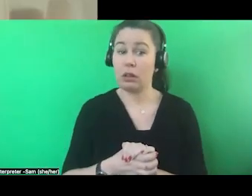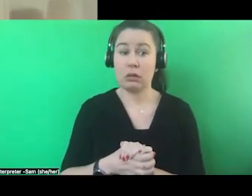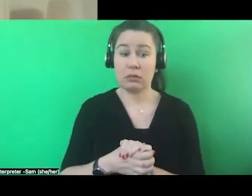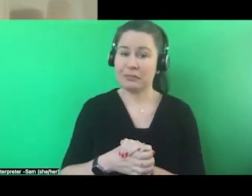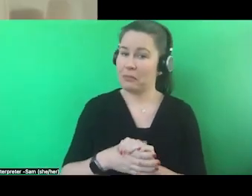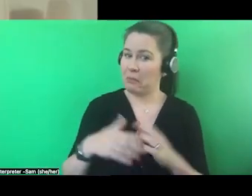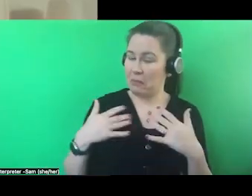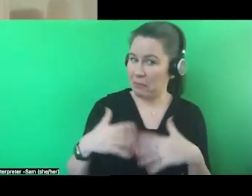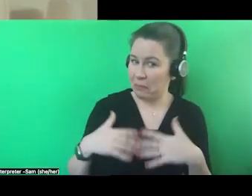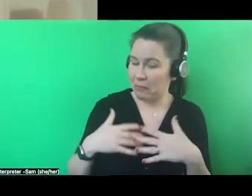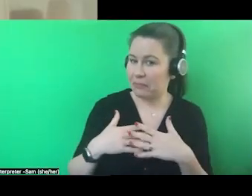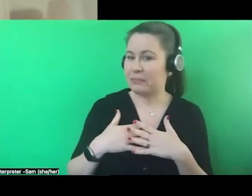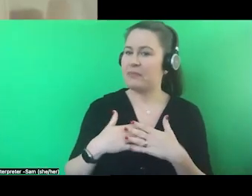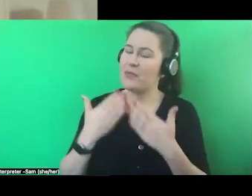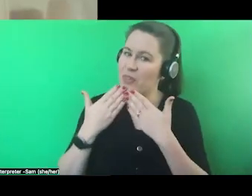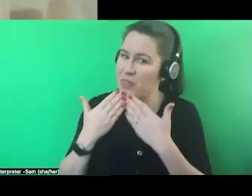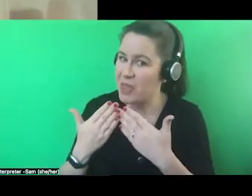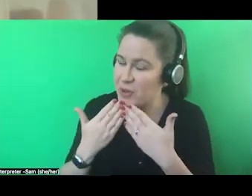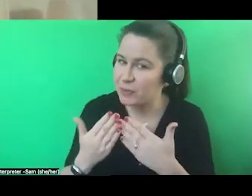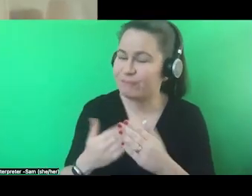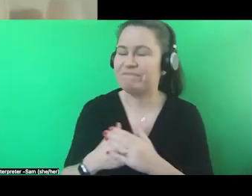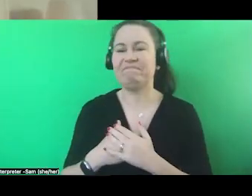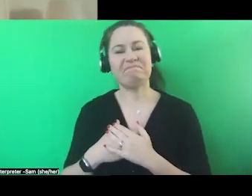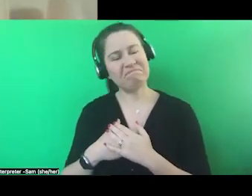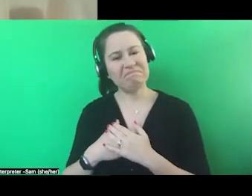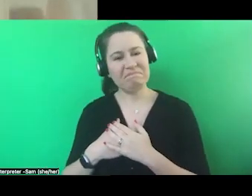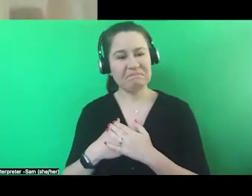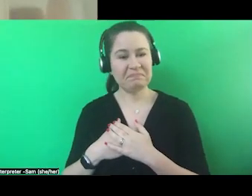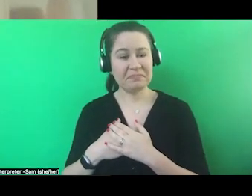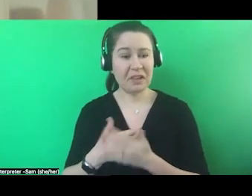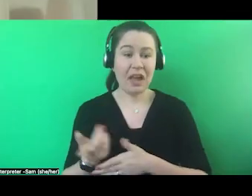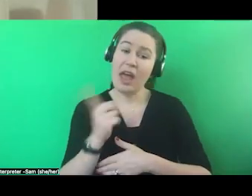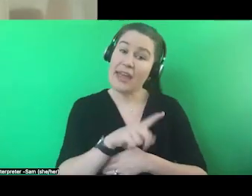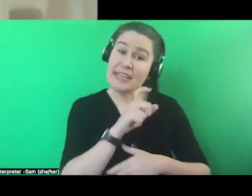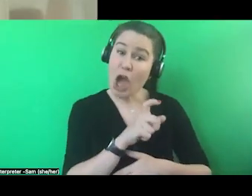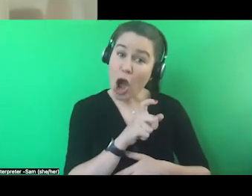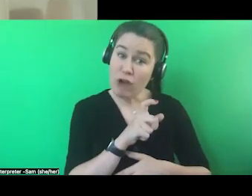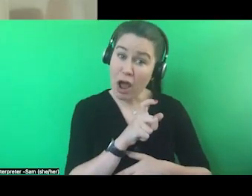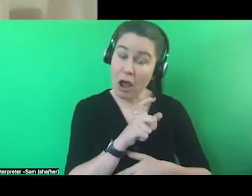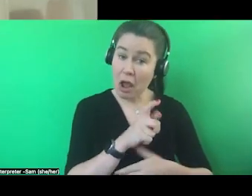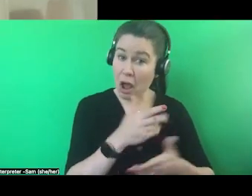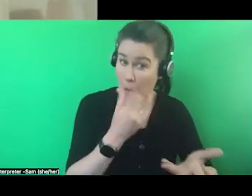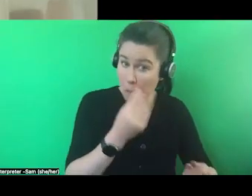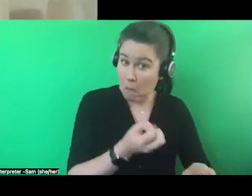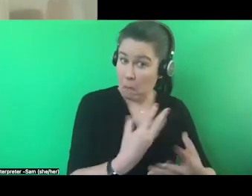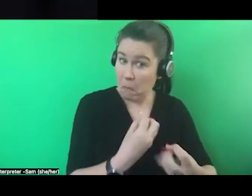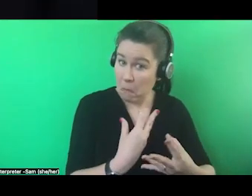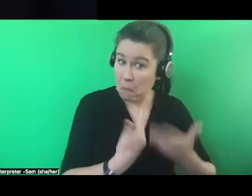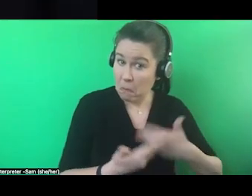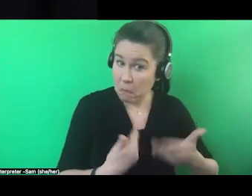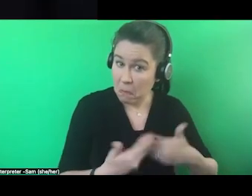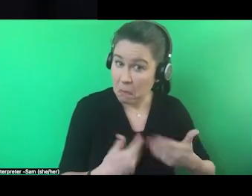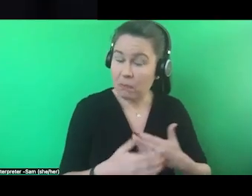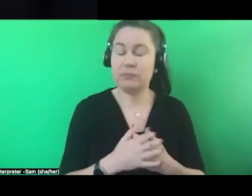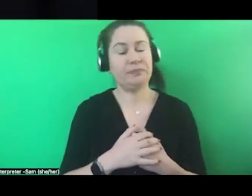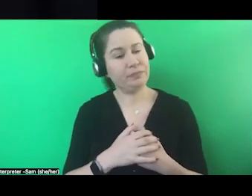Grazie Alexandrina. Thank you. Thank you very much, Alexandrina. Chiara, would you like to jump in? Alexandrina ha